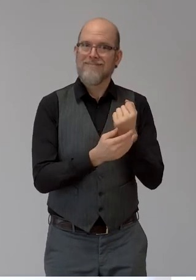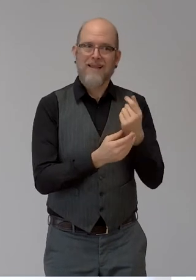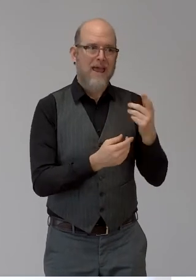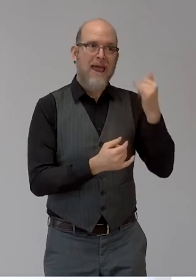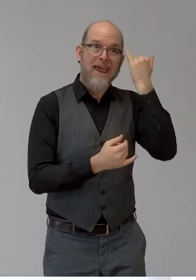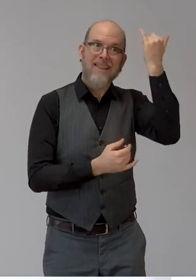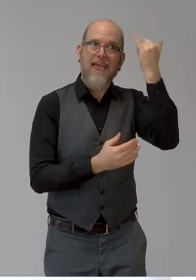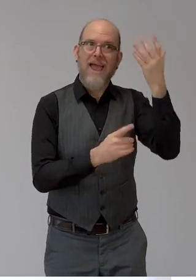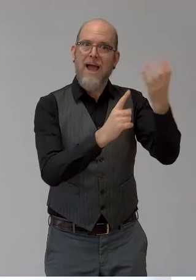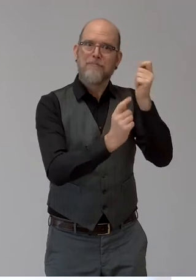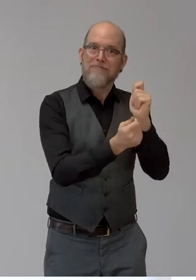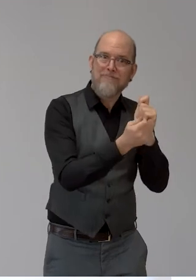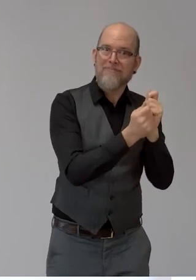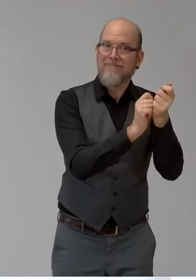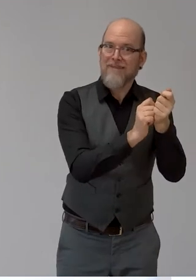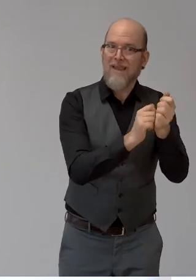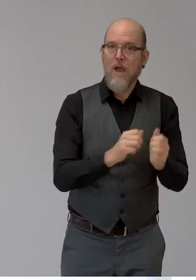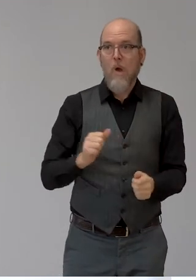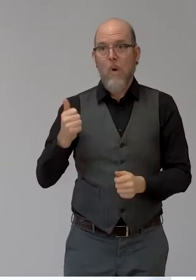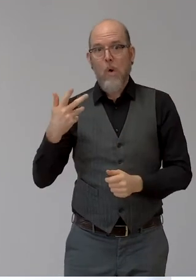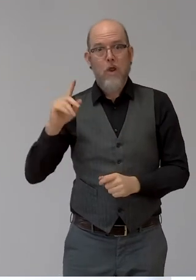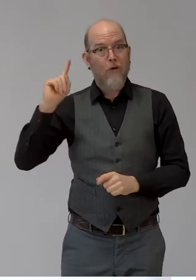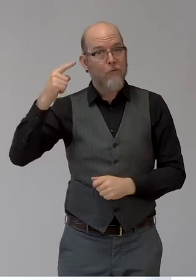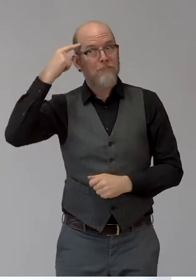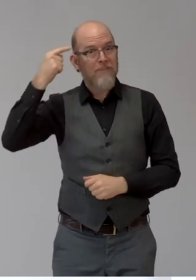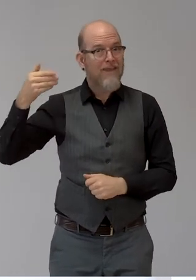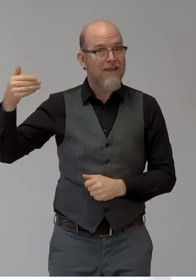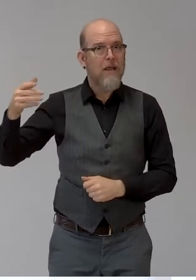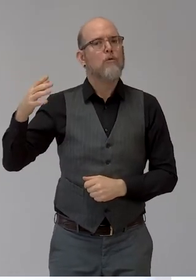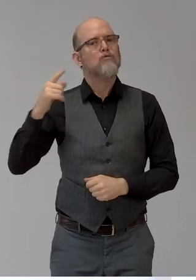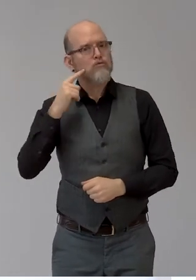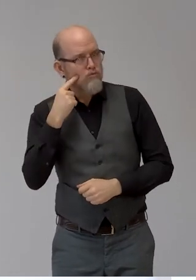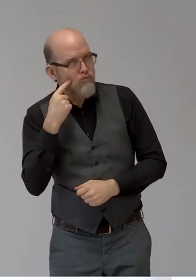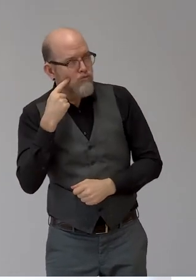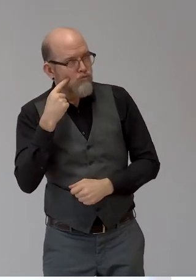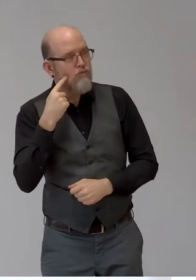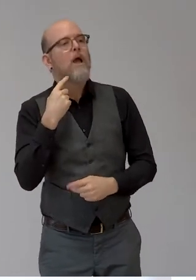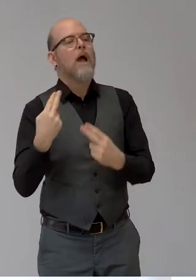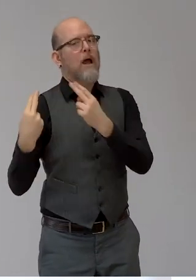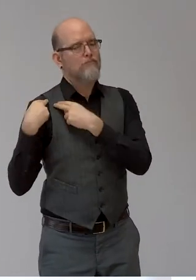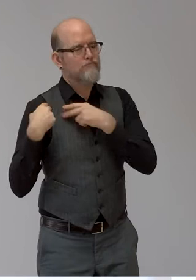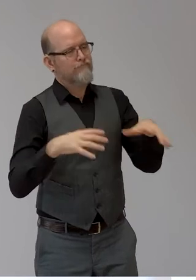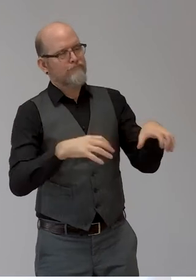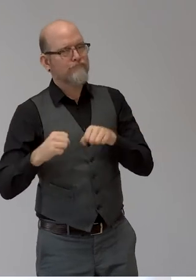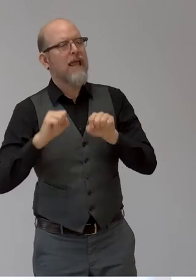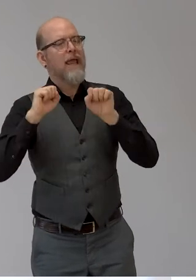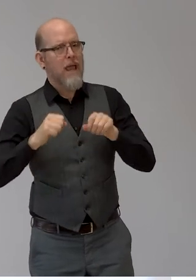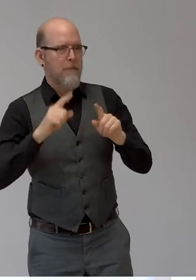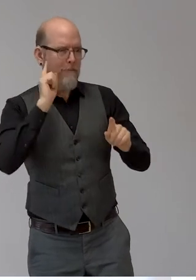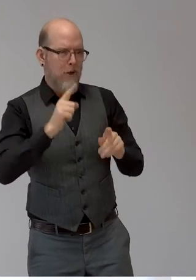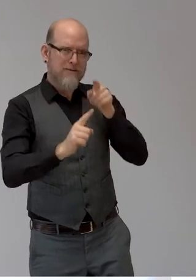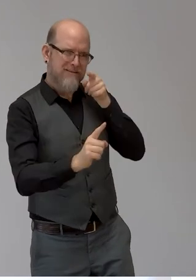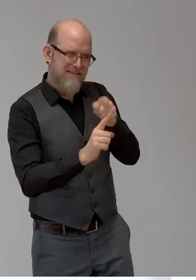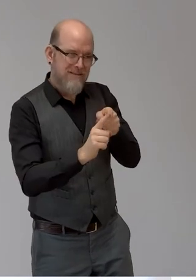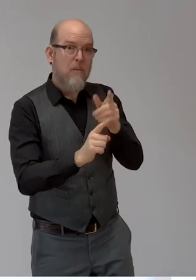do work mainly more focused and with the biggest responsibility. So in terms of employment, as the